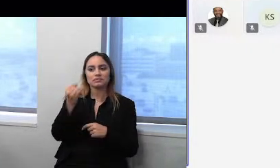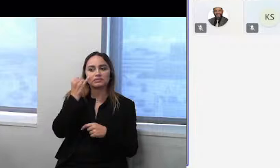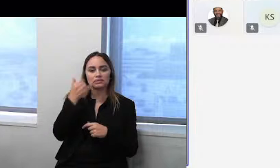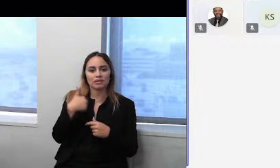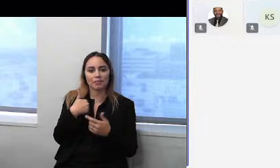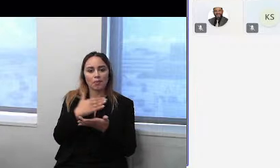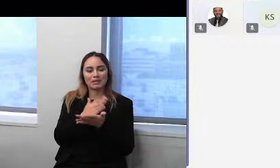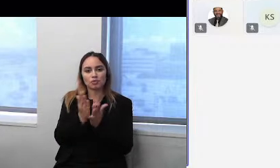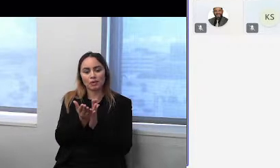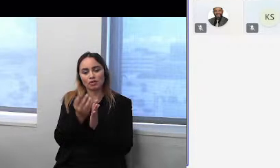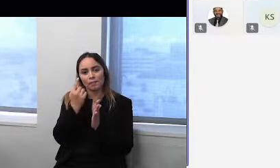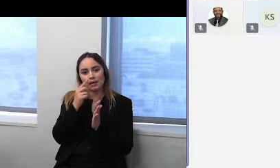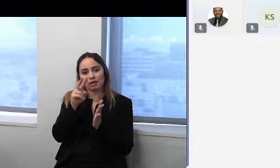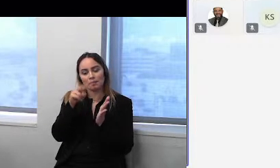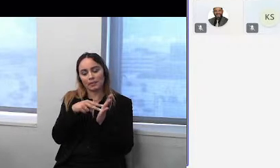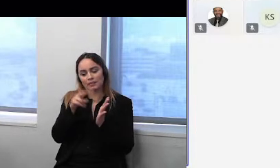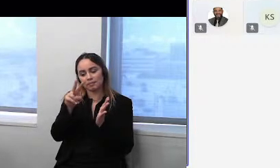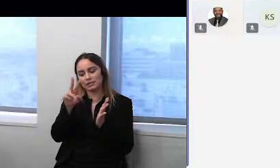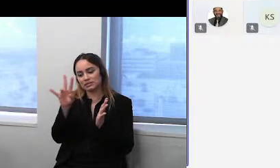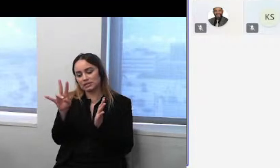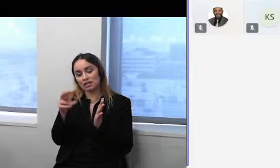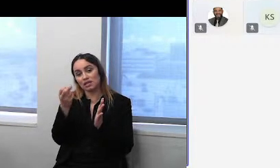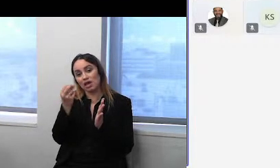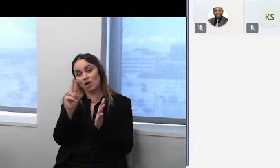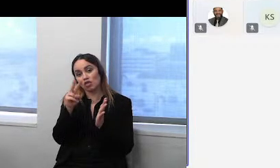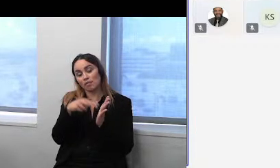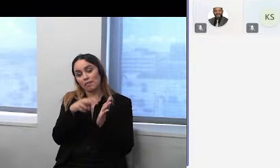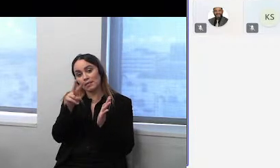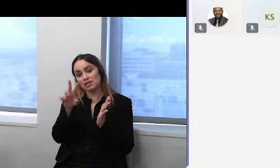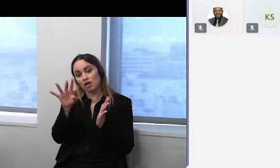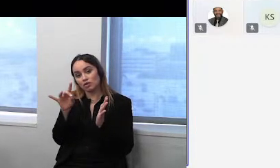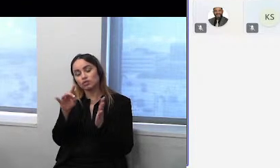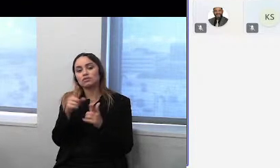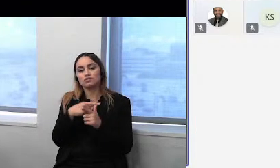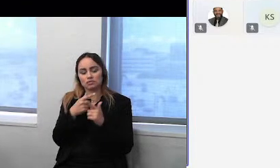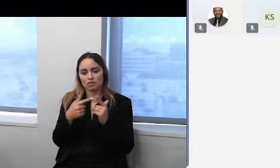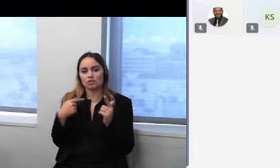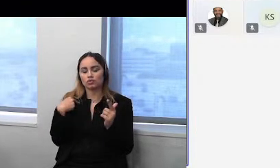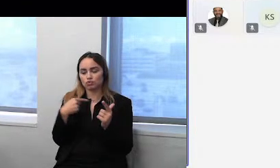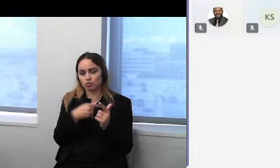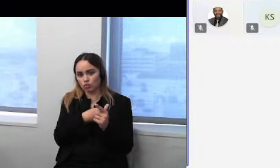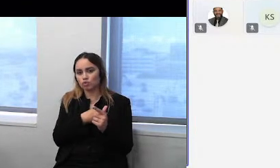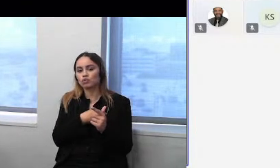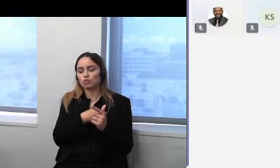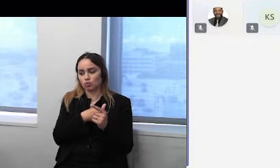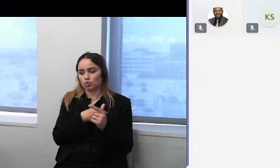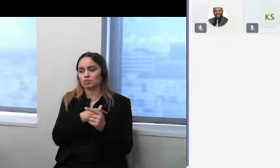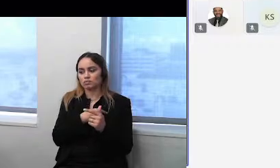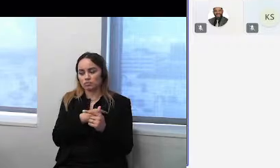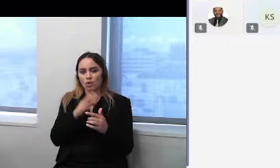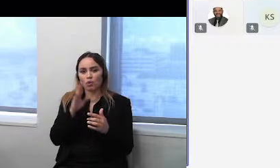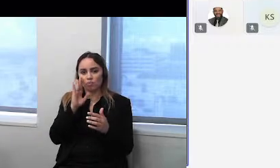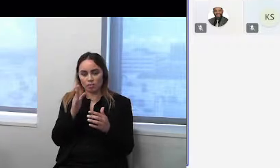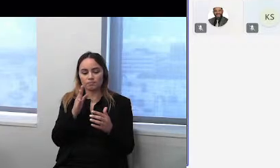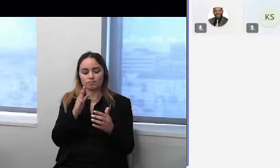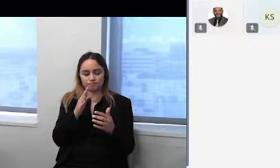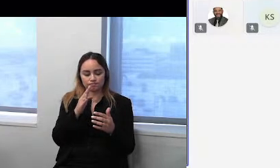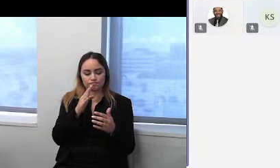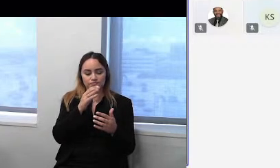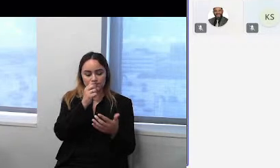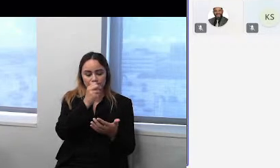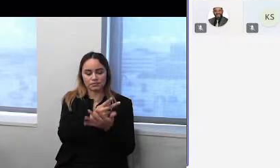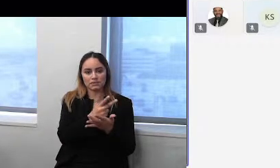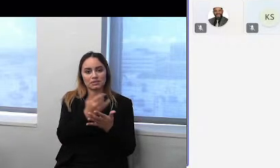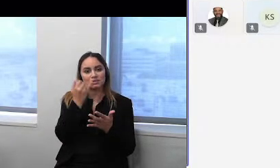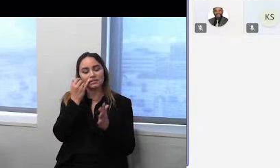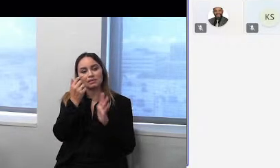and I'm using an assumption, the law comes in effect in January and there is a redistribution, then the redistribution will be applied